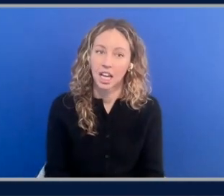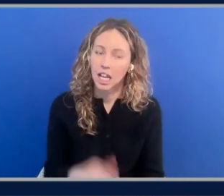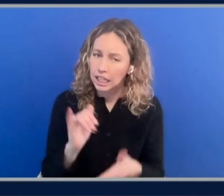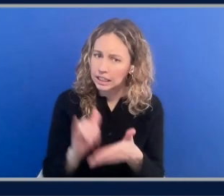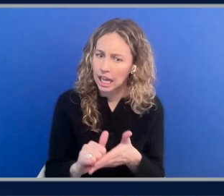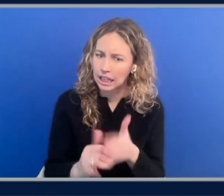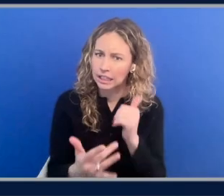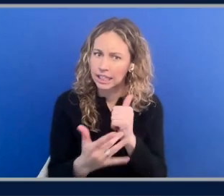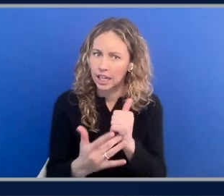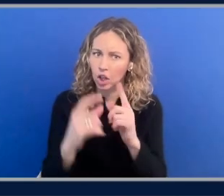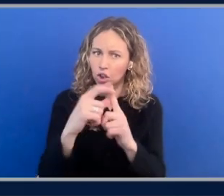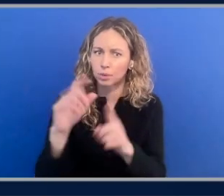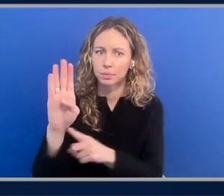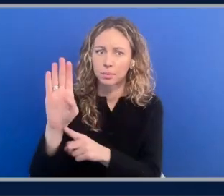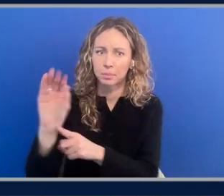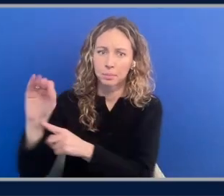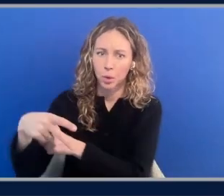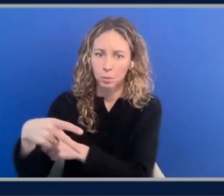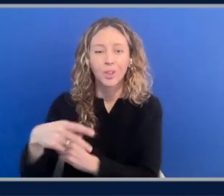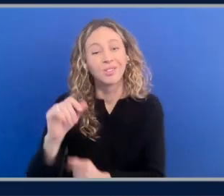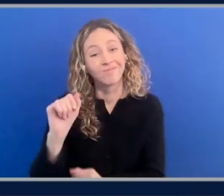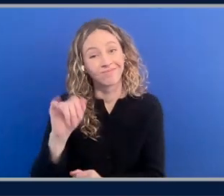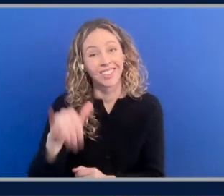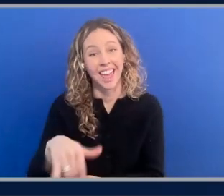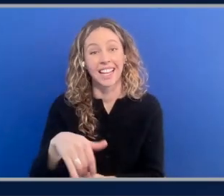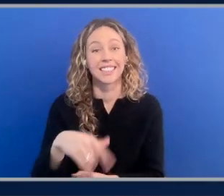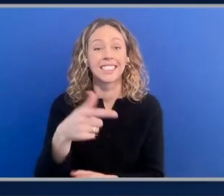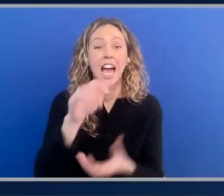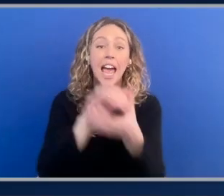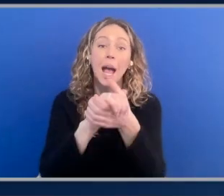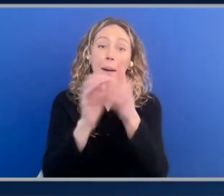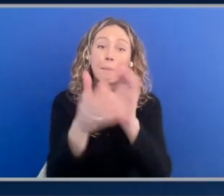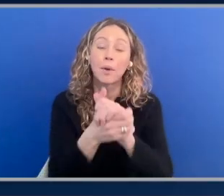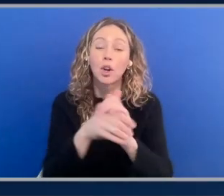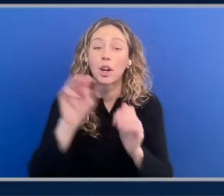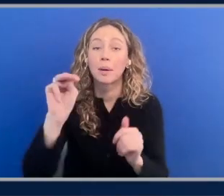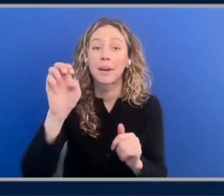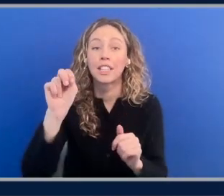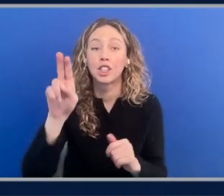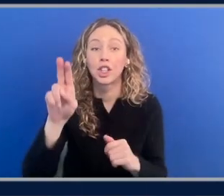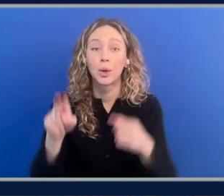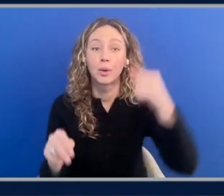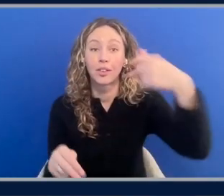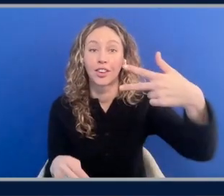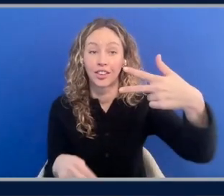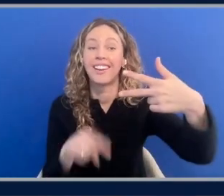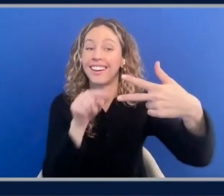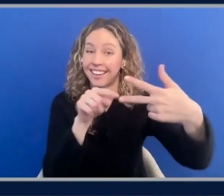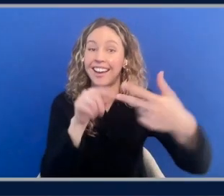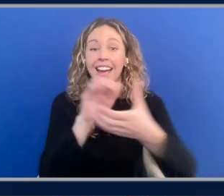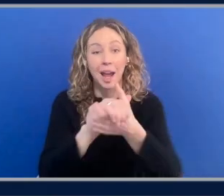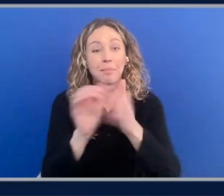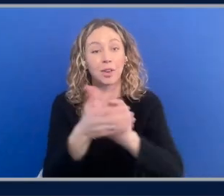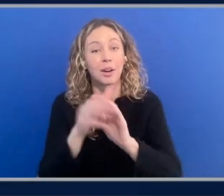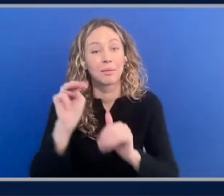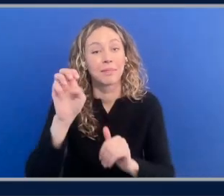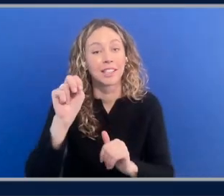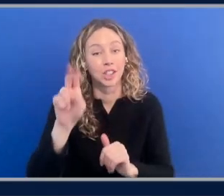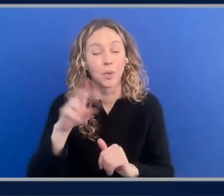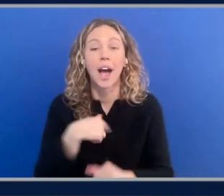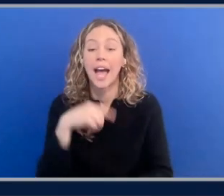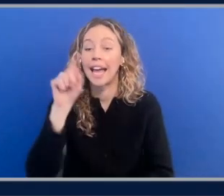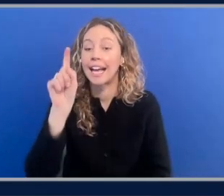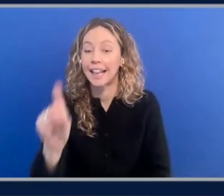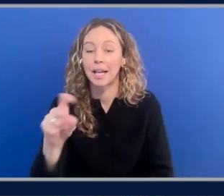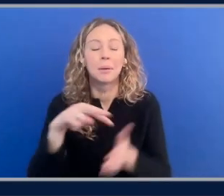boop. Okay. Yeah. It's almost like this right here is called a hamburger menu. That's a fact. Yeah. Okay. That's cool. a fact. So I booped it. Now I'm over here. A couple other steps,